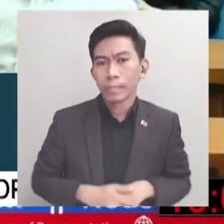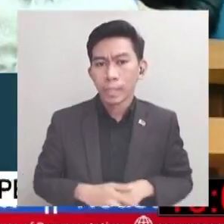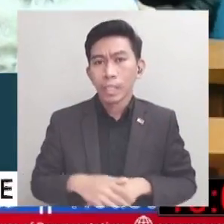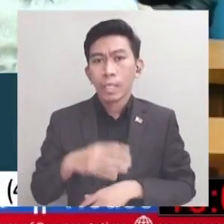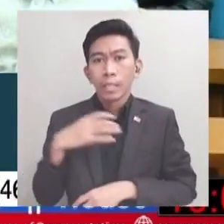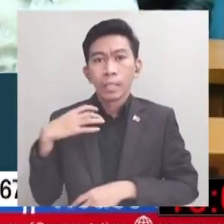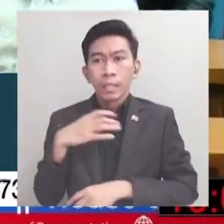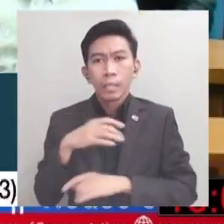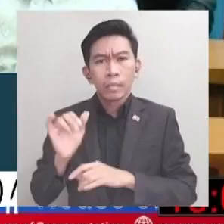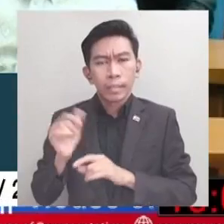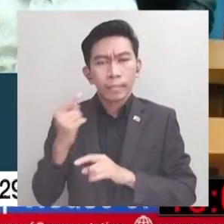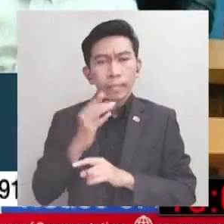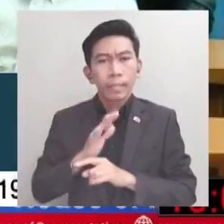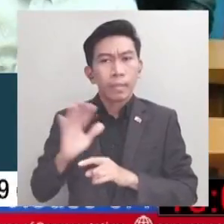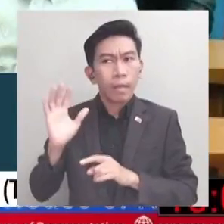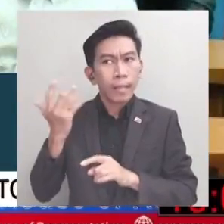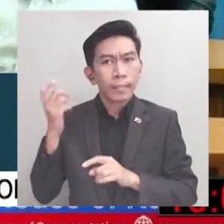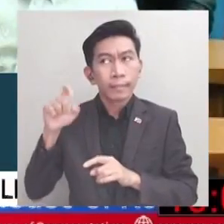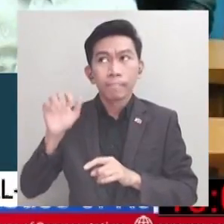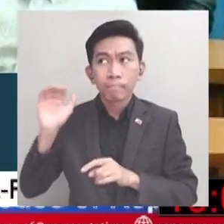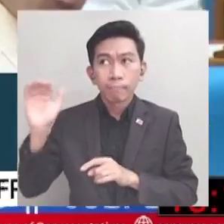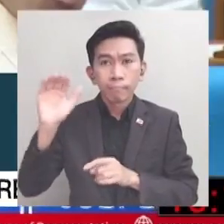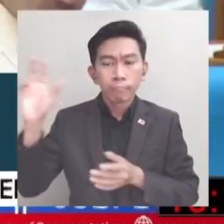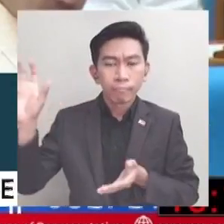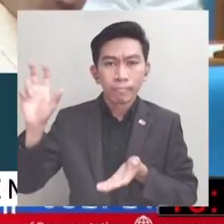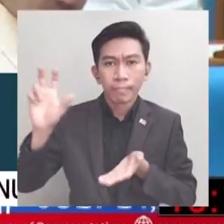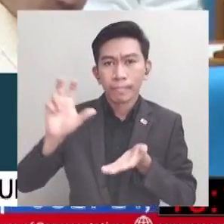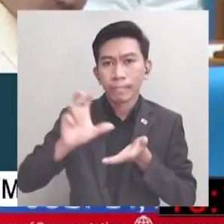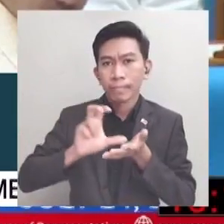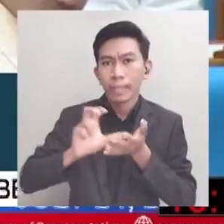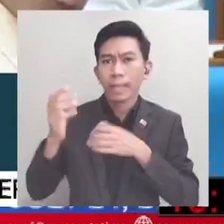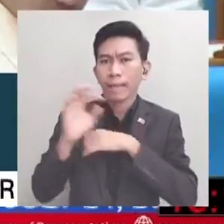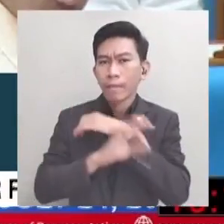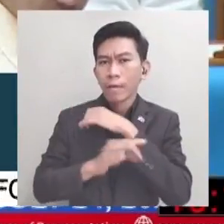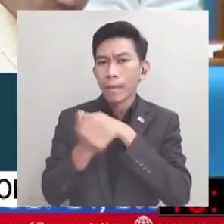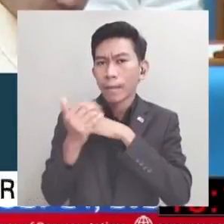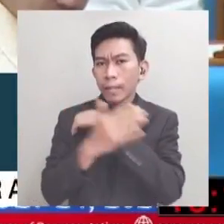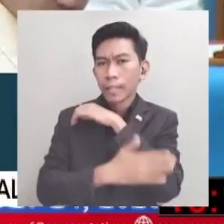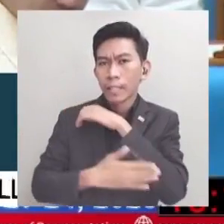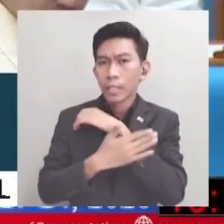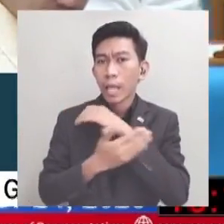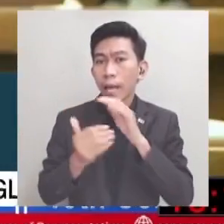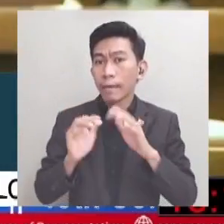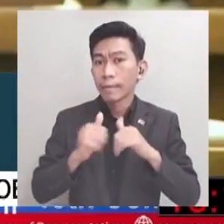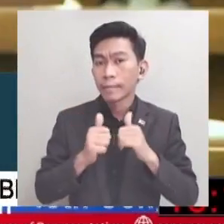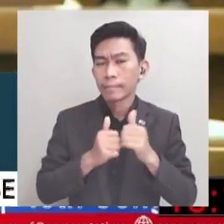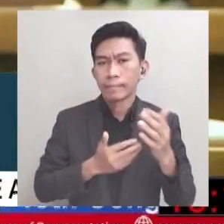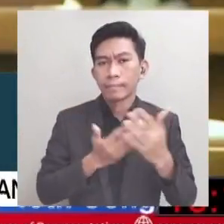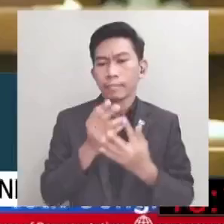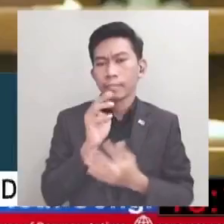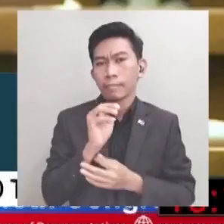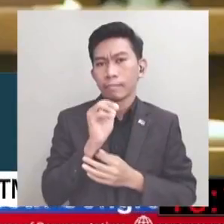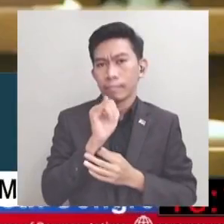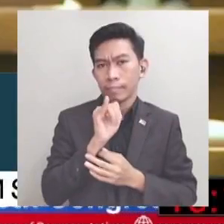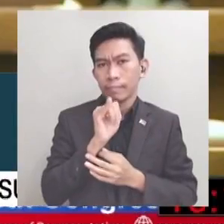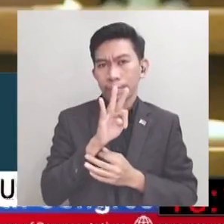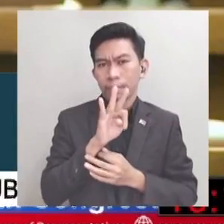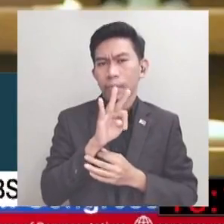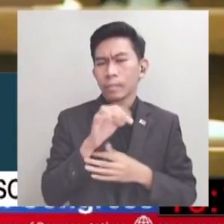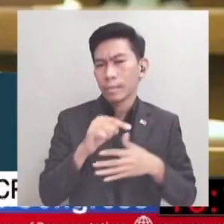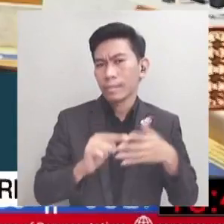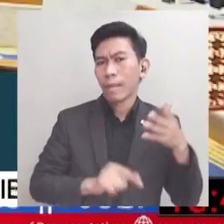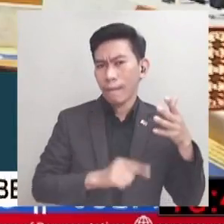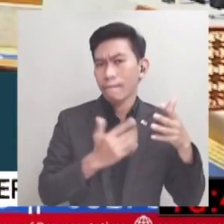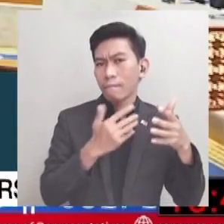investment prospects for domestic and foreign investors through the Maharlika Investment Fund and other initiatives. In pursuing Congress's